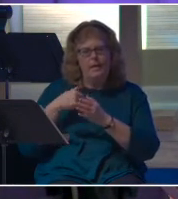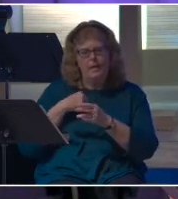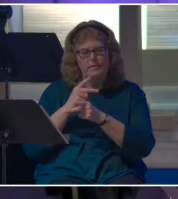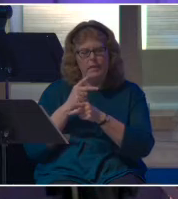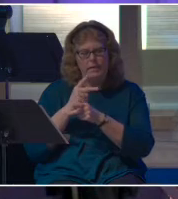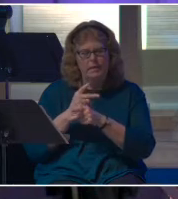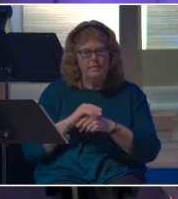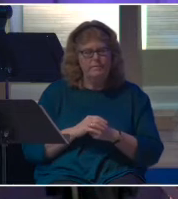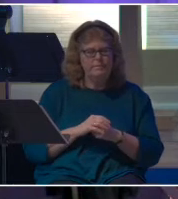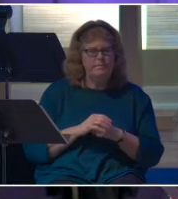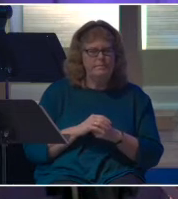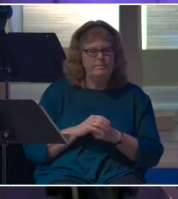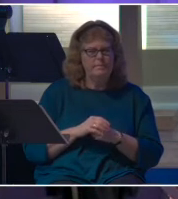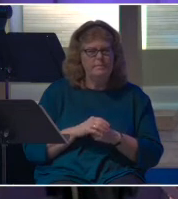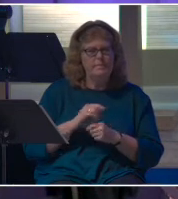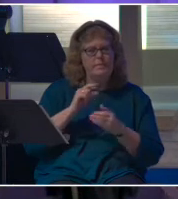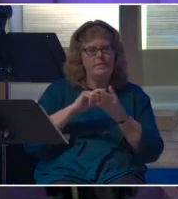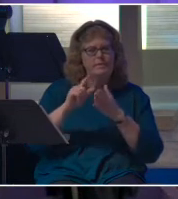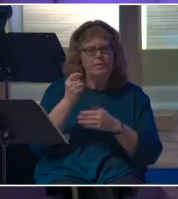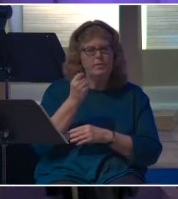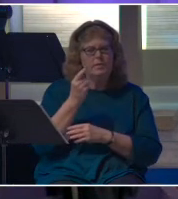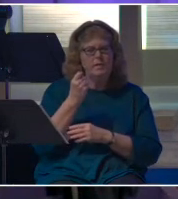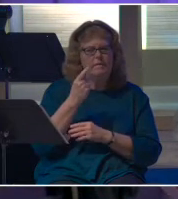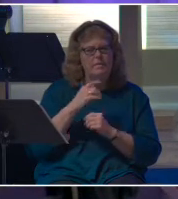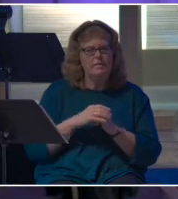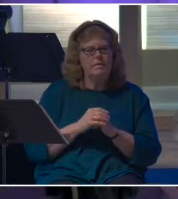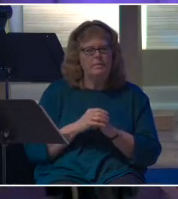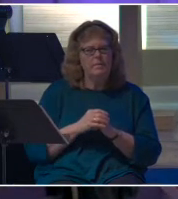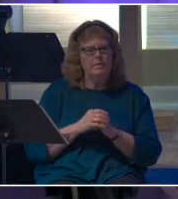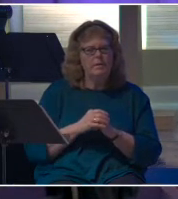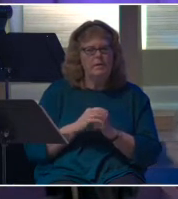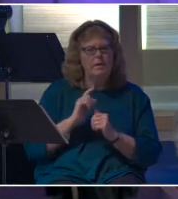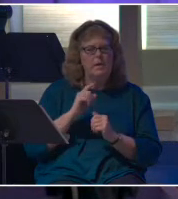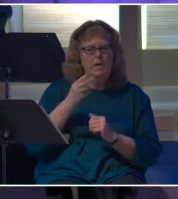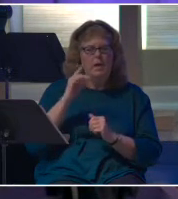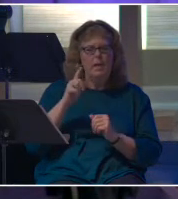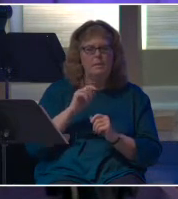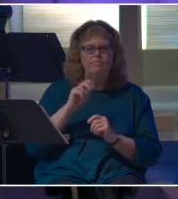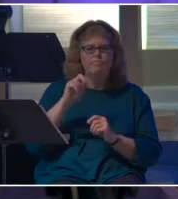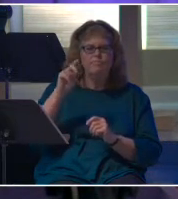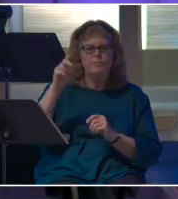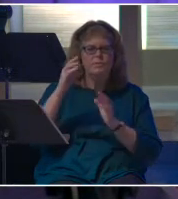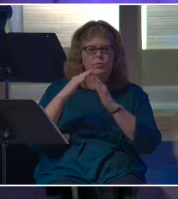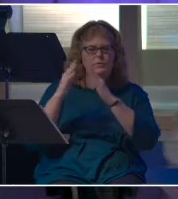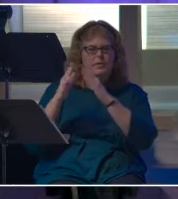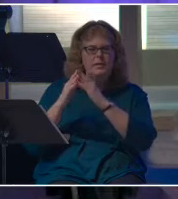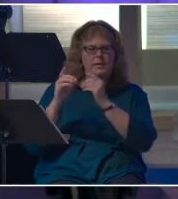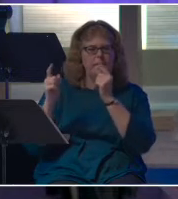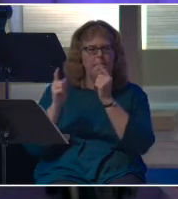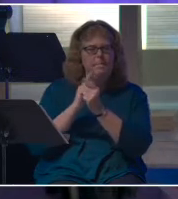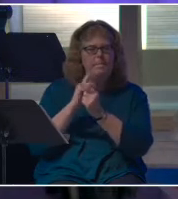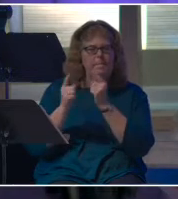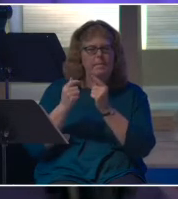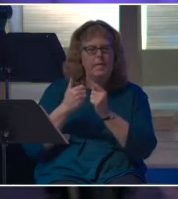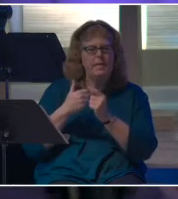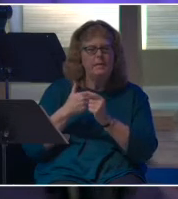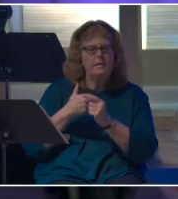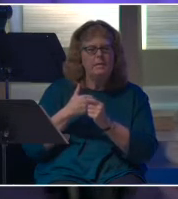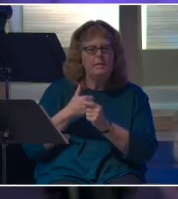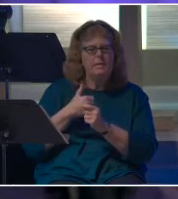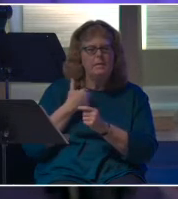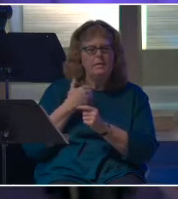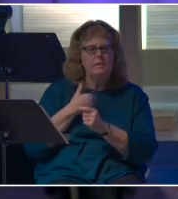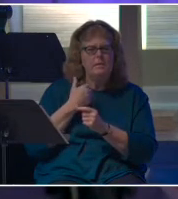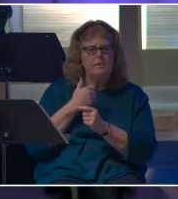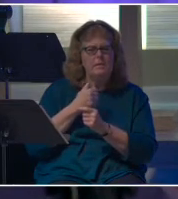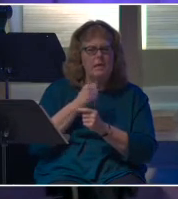Now, verse 11, as they went up the hill to the city, they met young women coming out